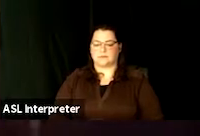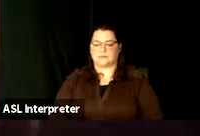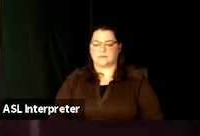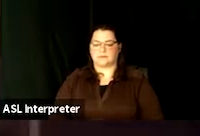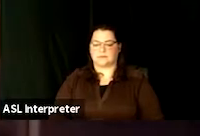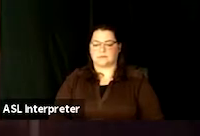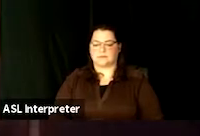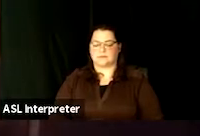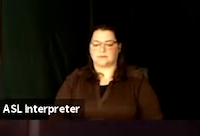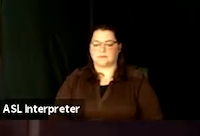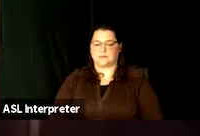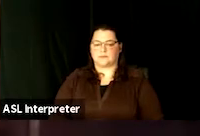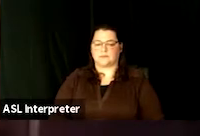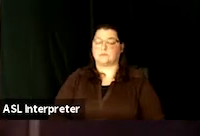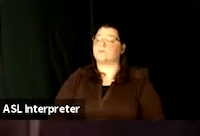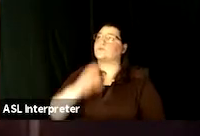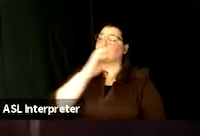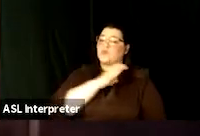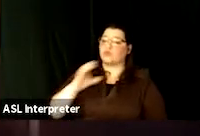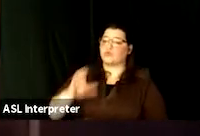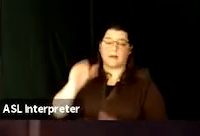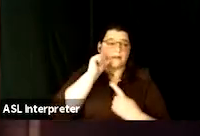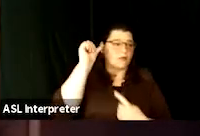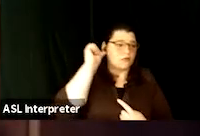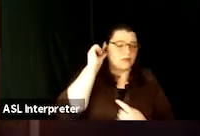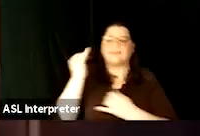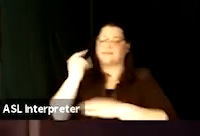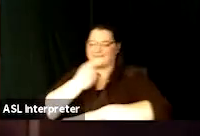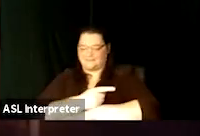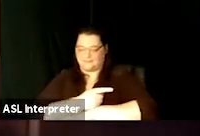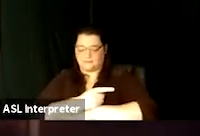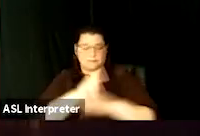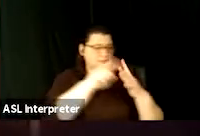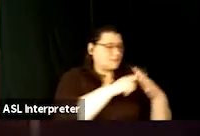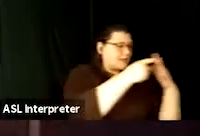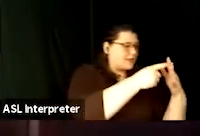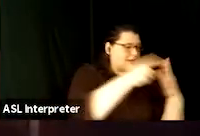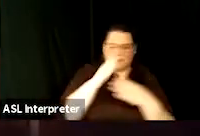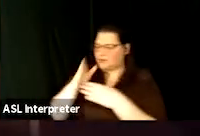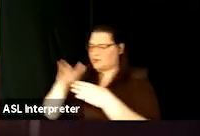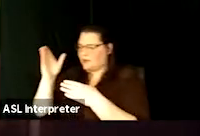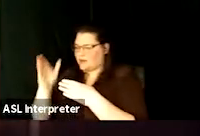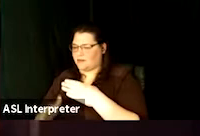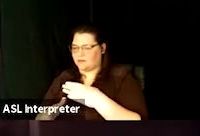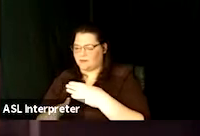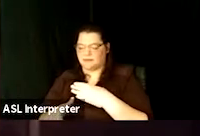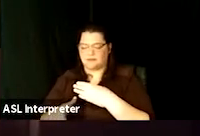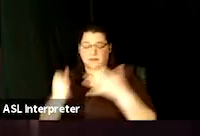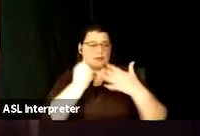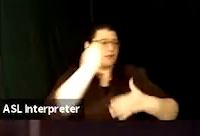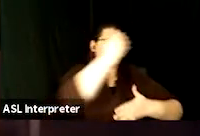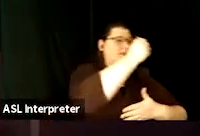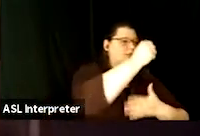Christ, yesterday and today, the beginning and the end, the Alpha and